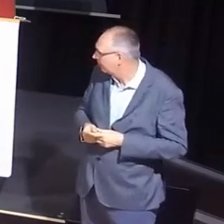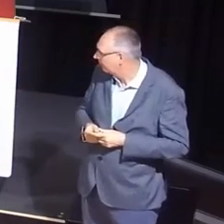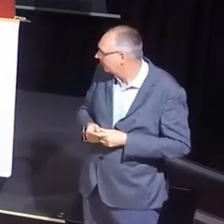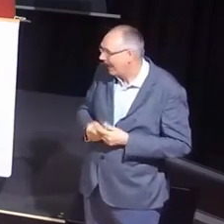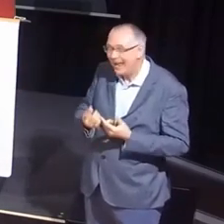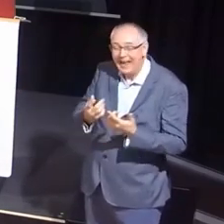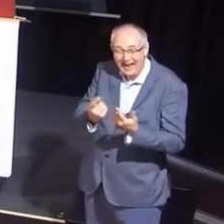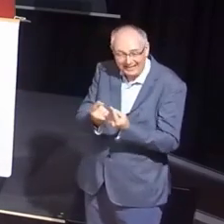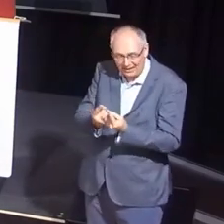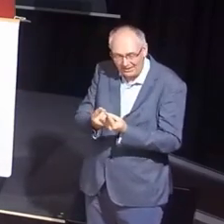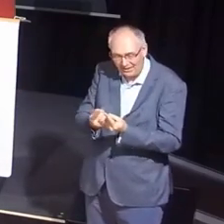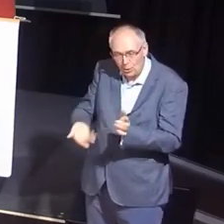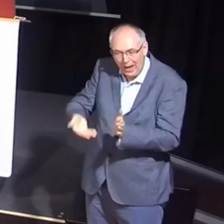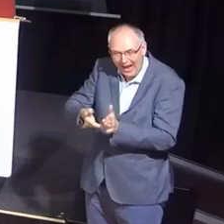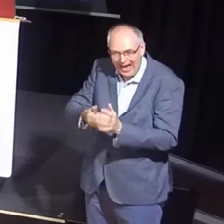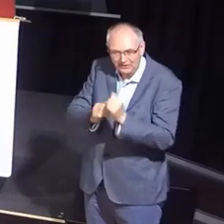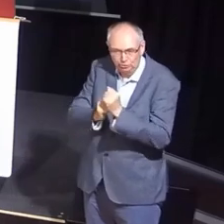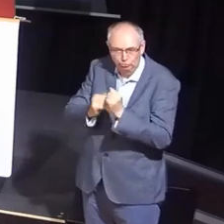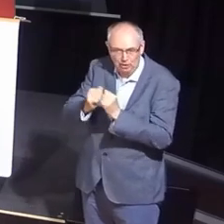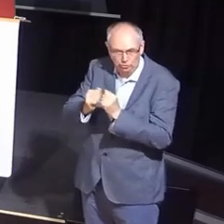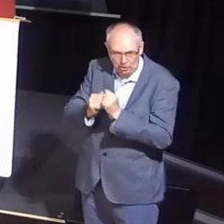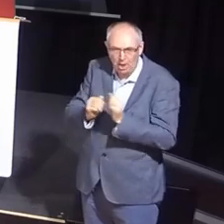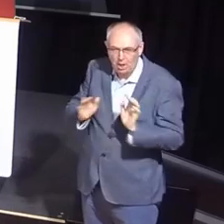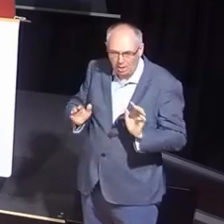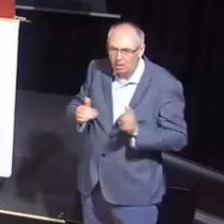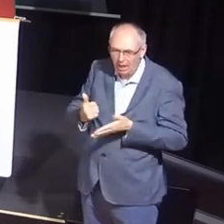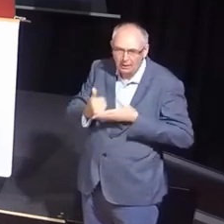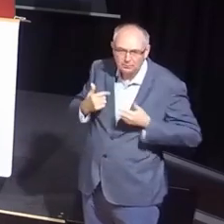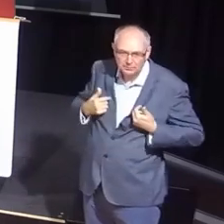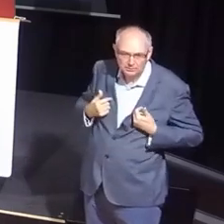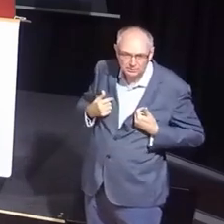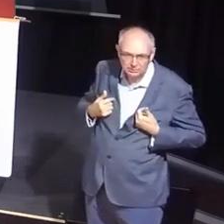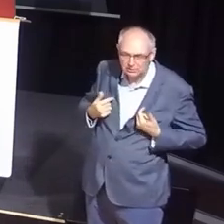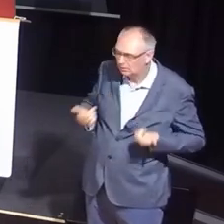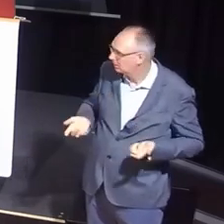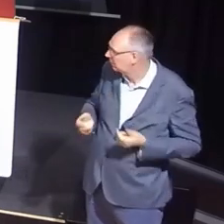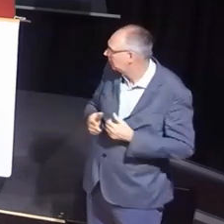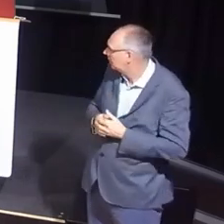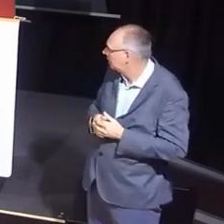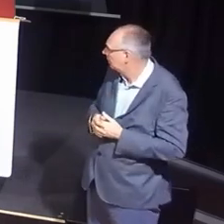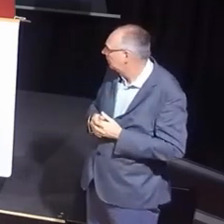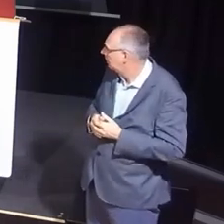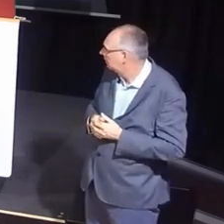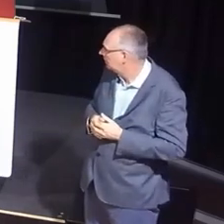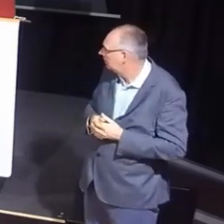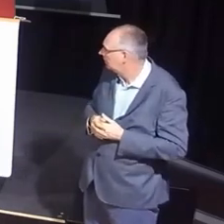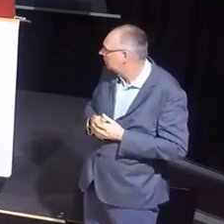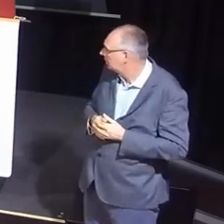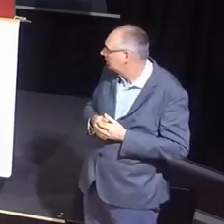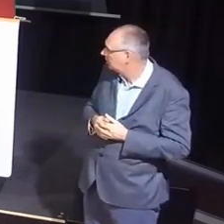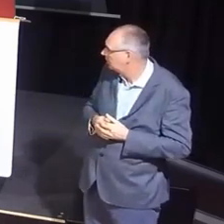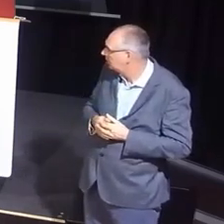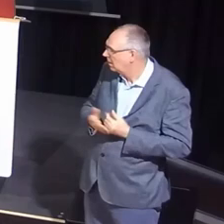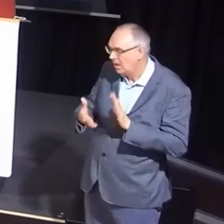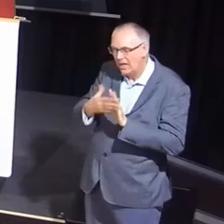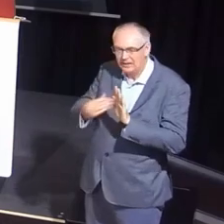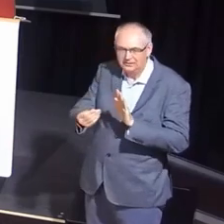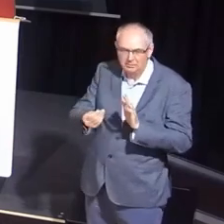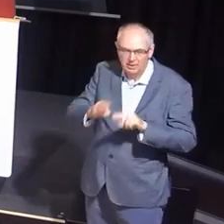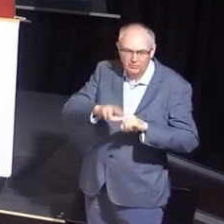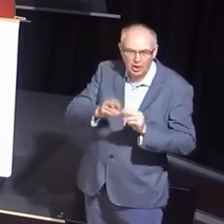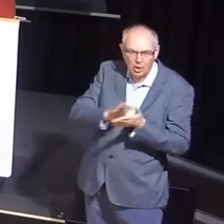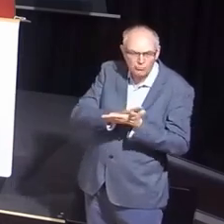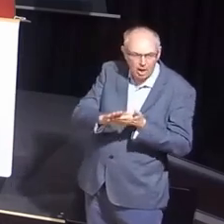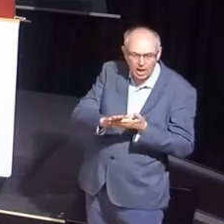structure. So structure is the main thing that I miss in games. So a couple of examples could be things like in Forza Horizon, you can filter the